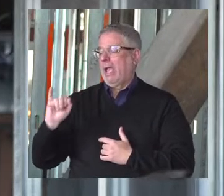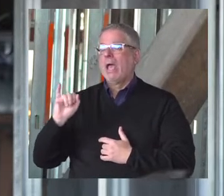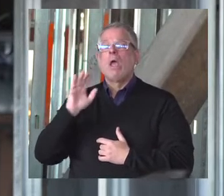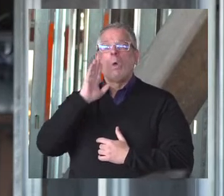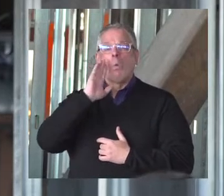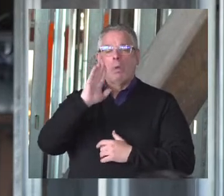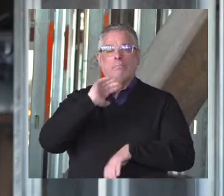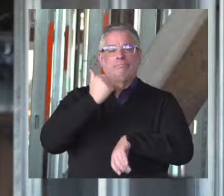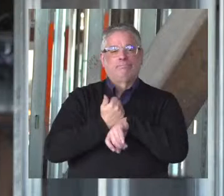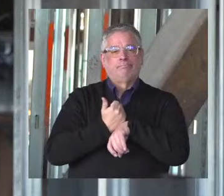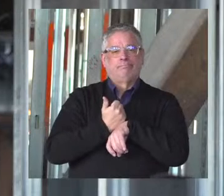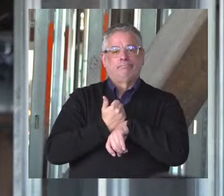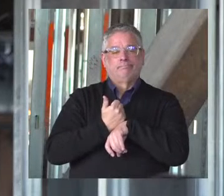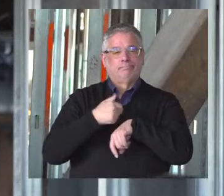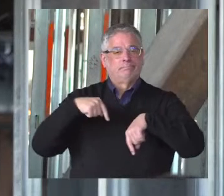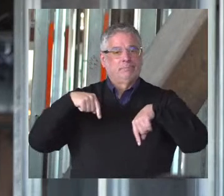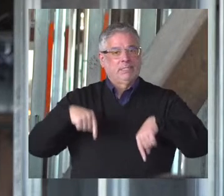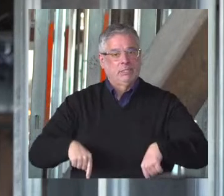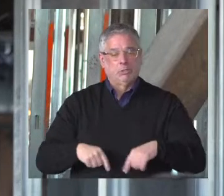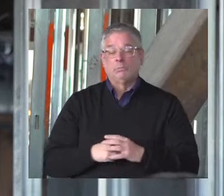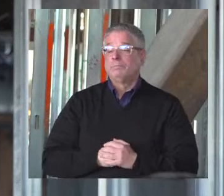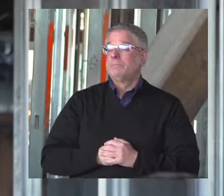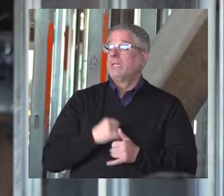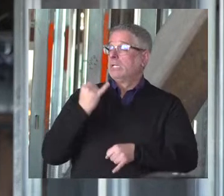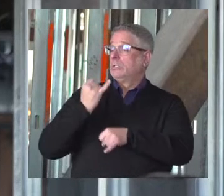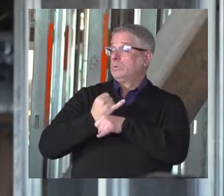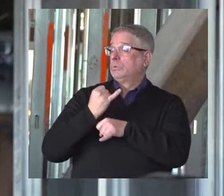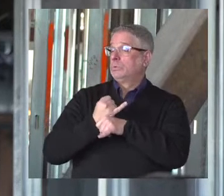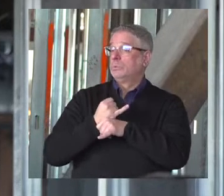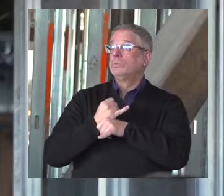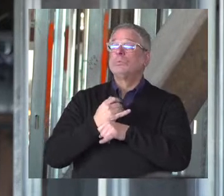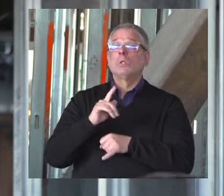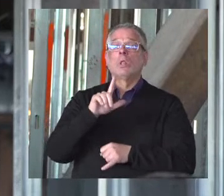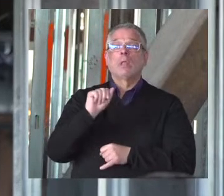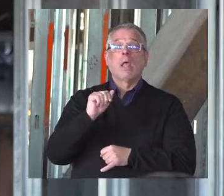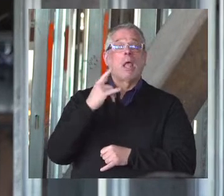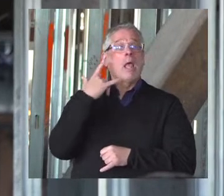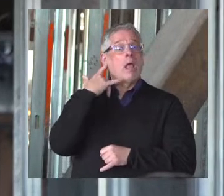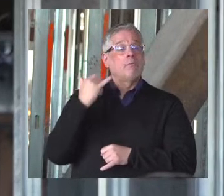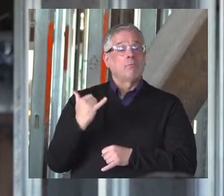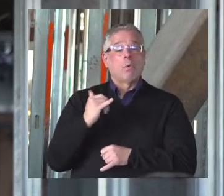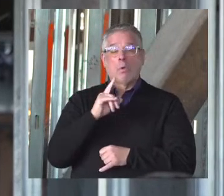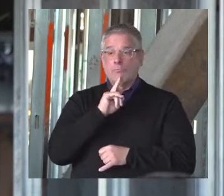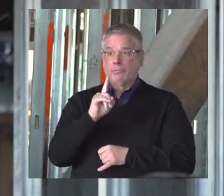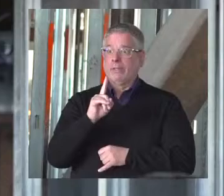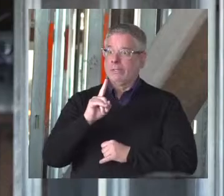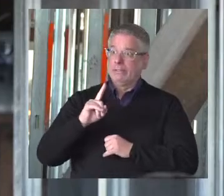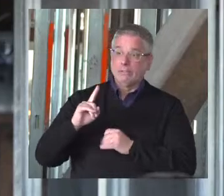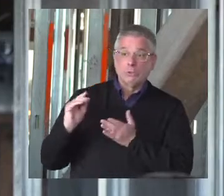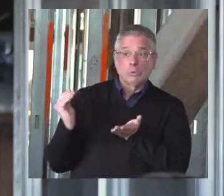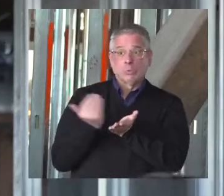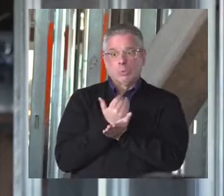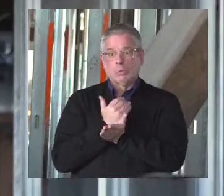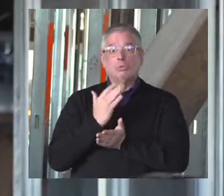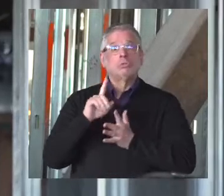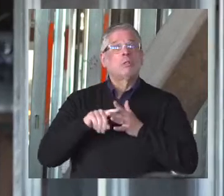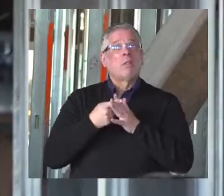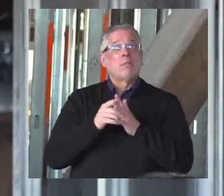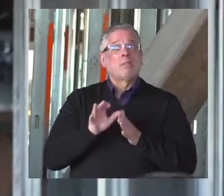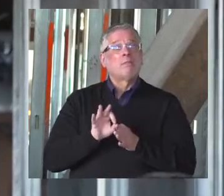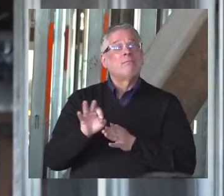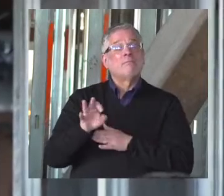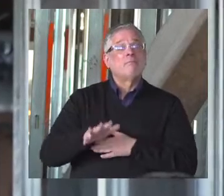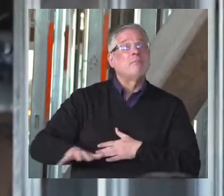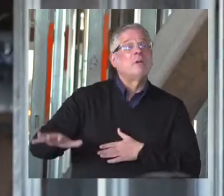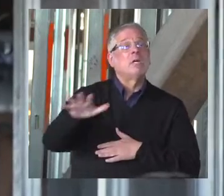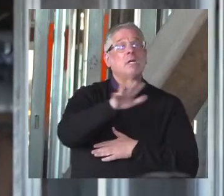be located here. The Institute will put Los Angeles and California at the forefront of these emerging fields, which are reshaping medicine